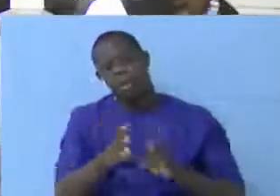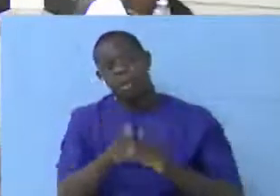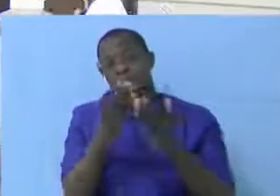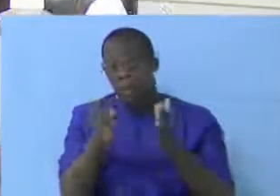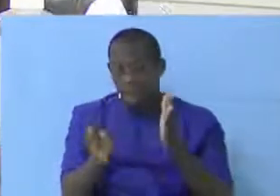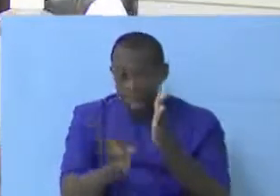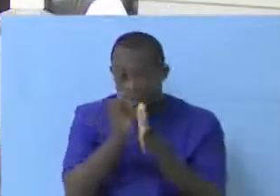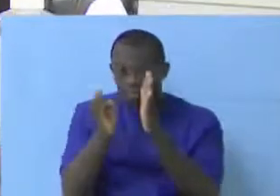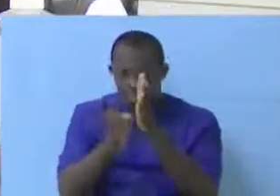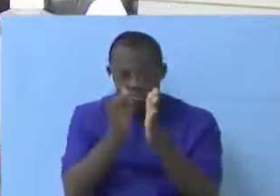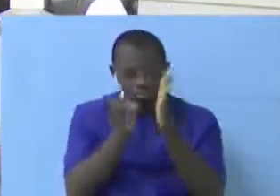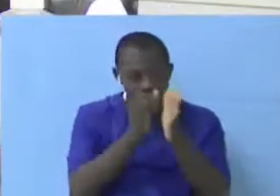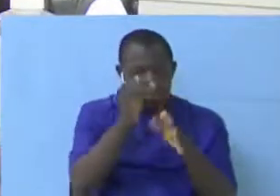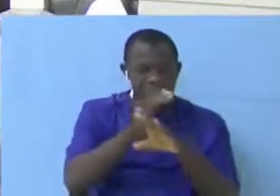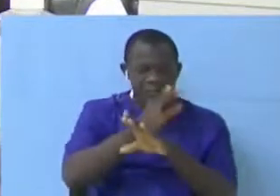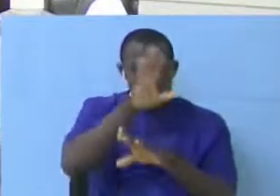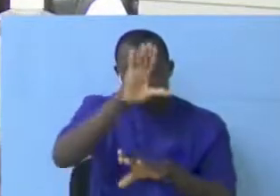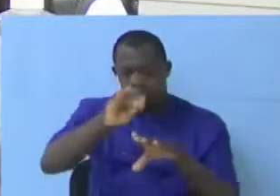Investigations has been done.